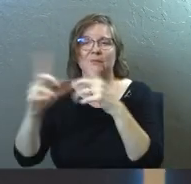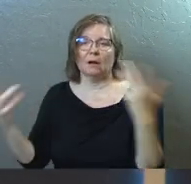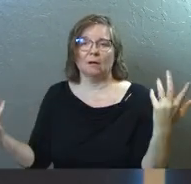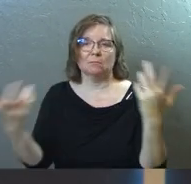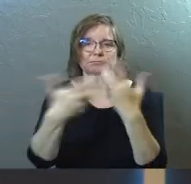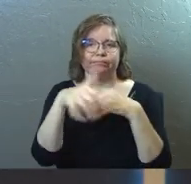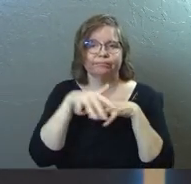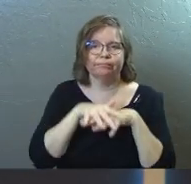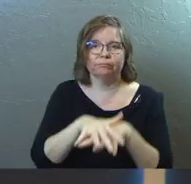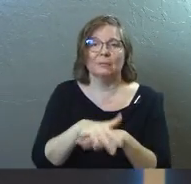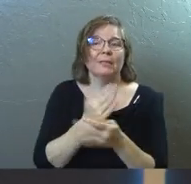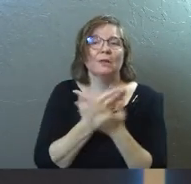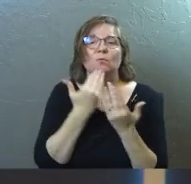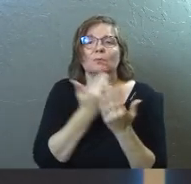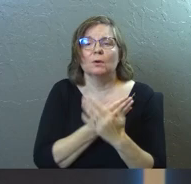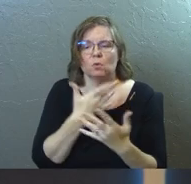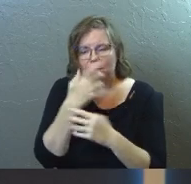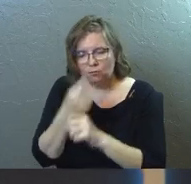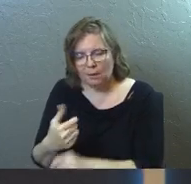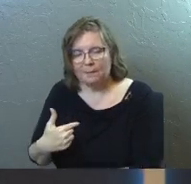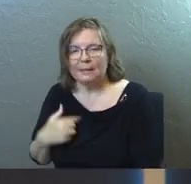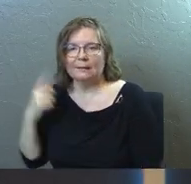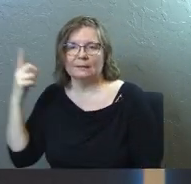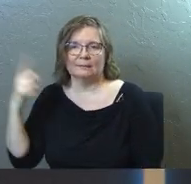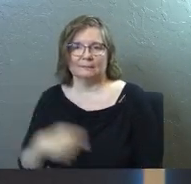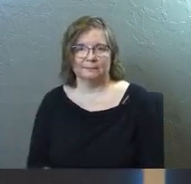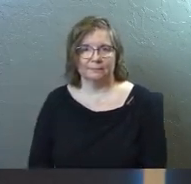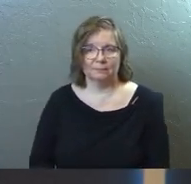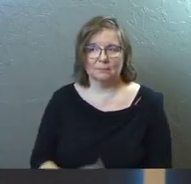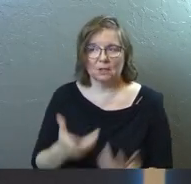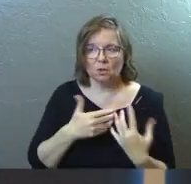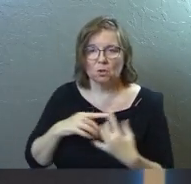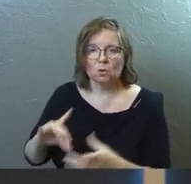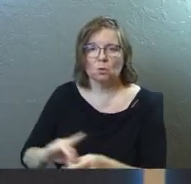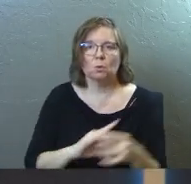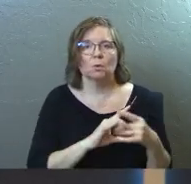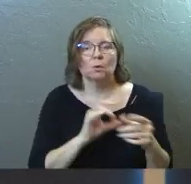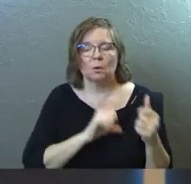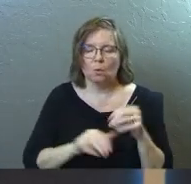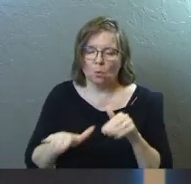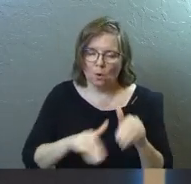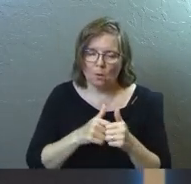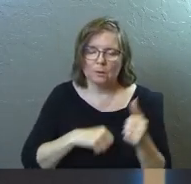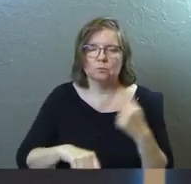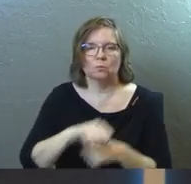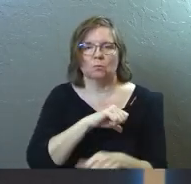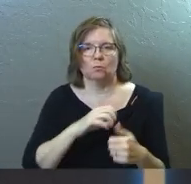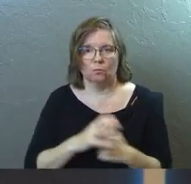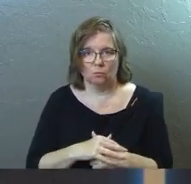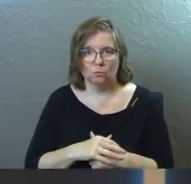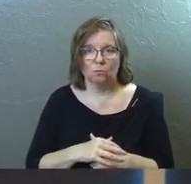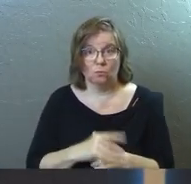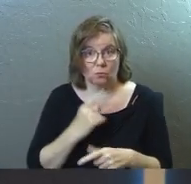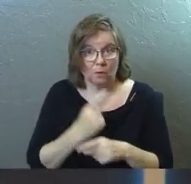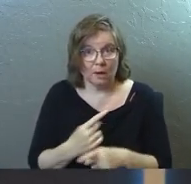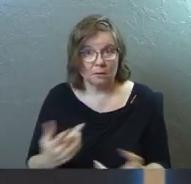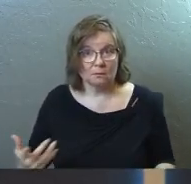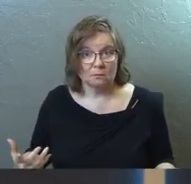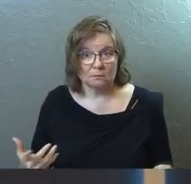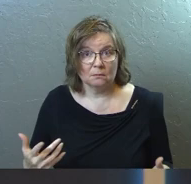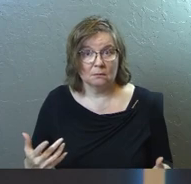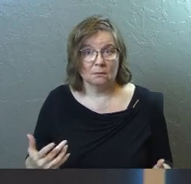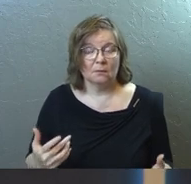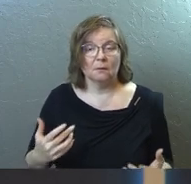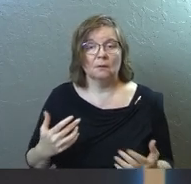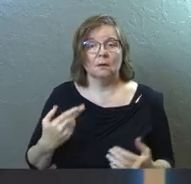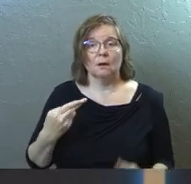with. Yes. Things will be good, but you've got to trust me. Be in unity with one another. Walk with one another, right? Be